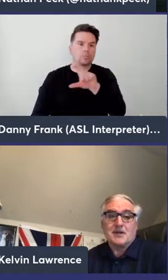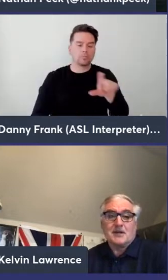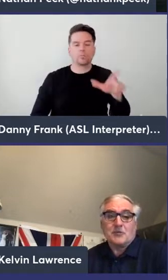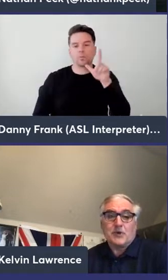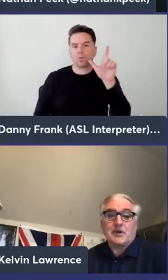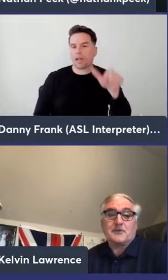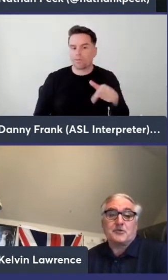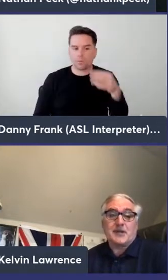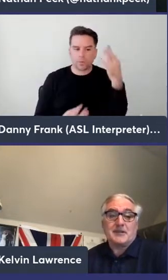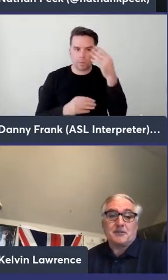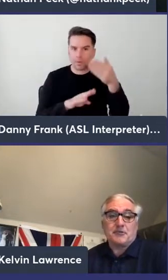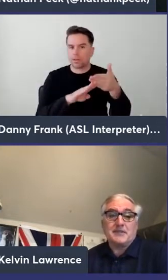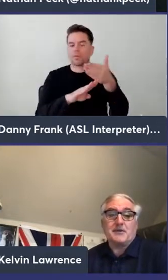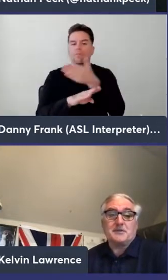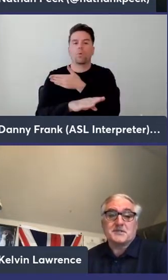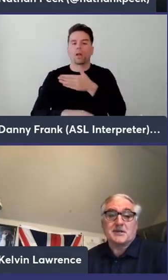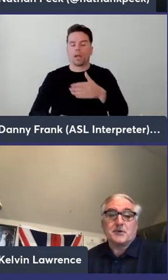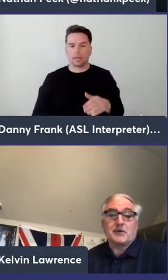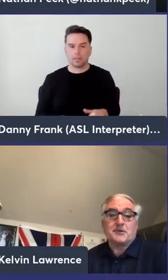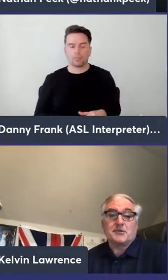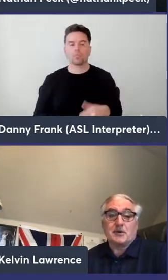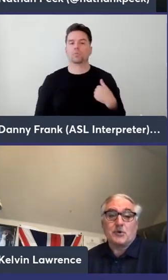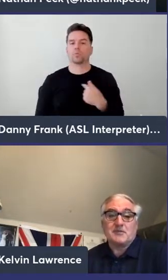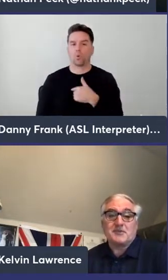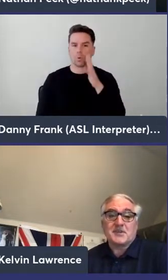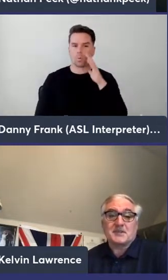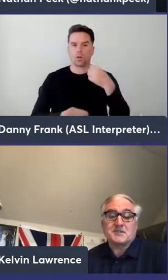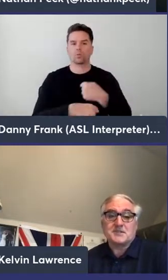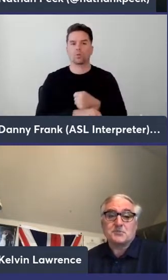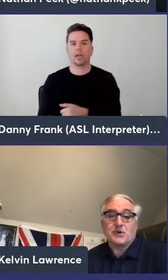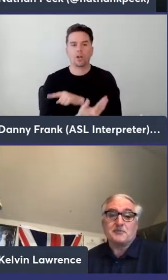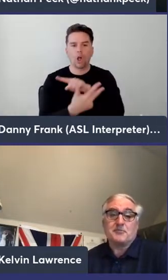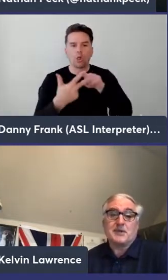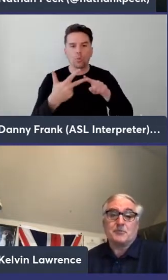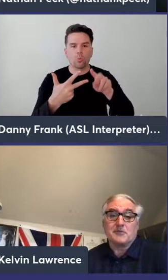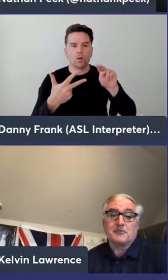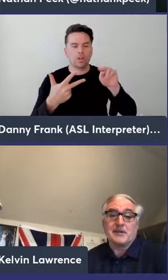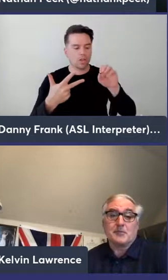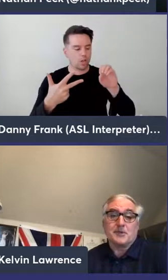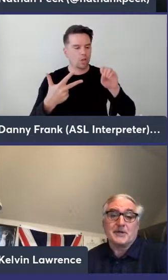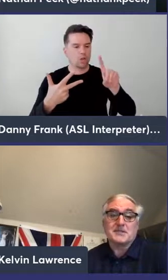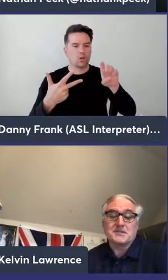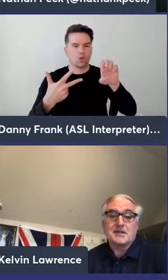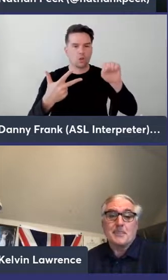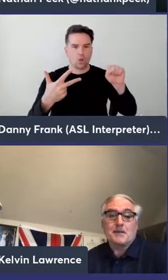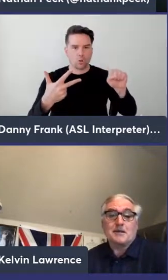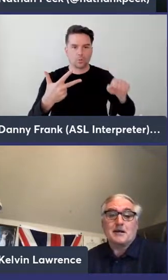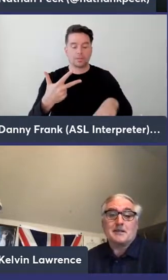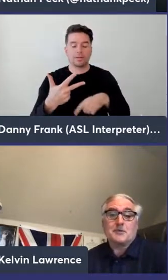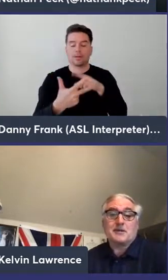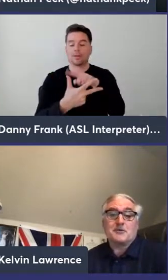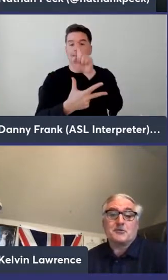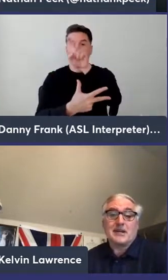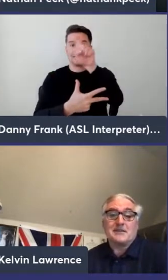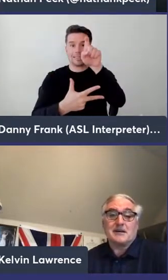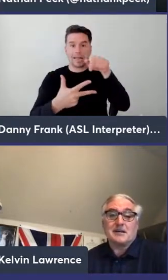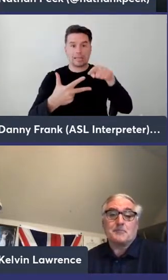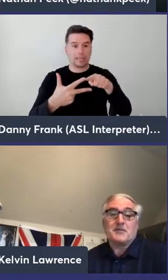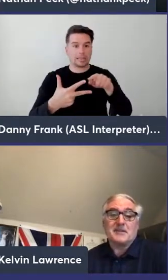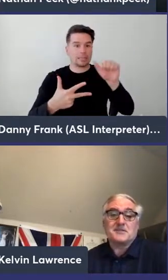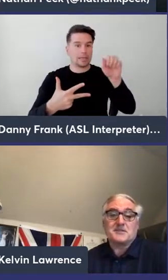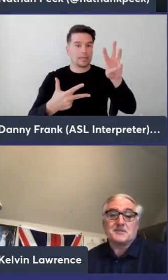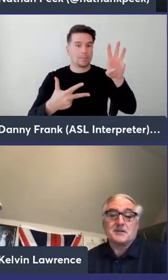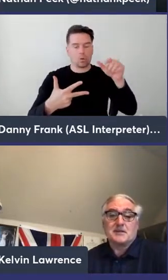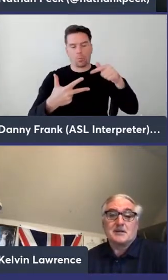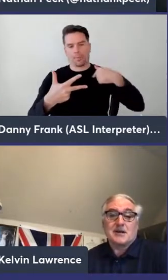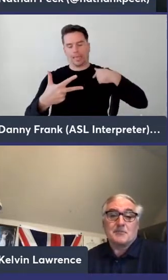So we're going to create 3 nodes here. We're going to create one for Texas, one for me, and one for AWS. And then we're going to create a couple